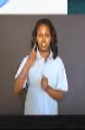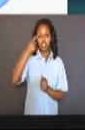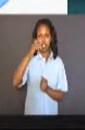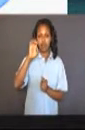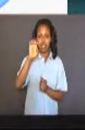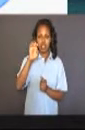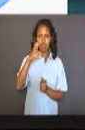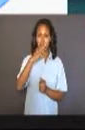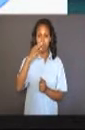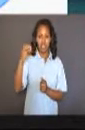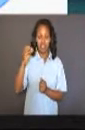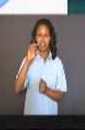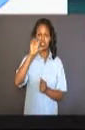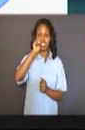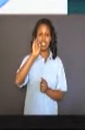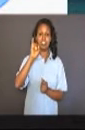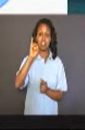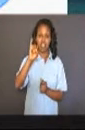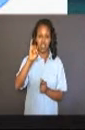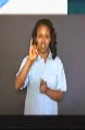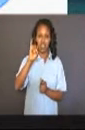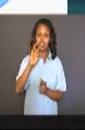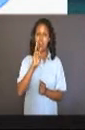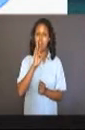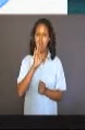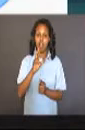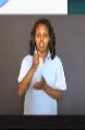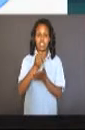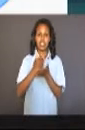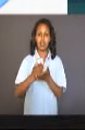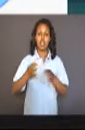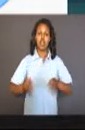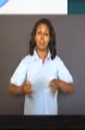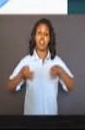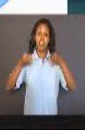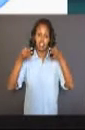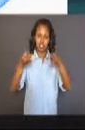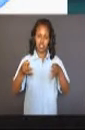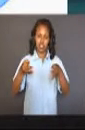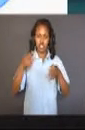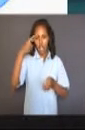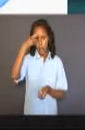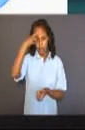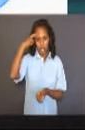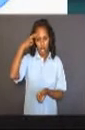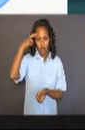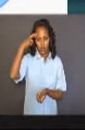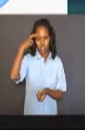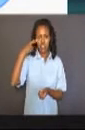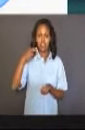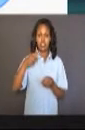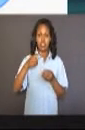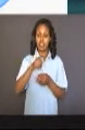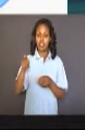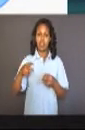Germanium and silicon are semiconductors because they